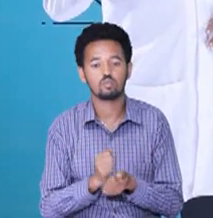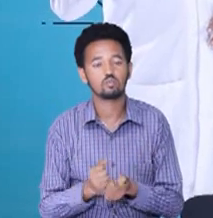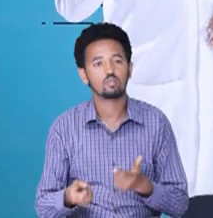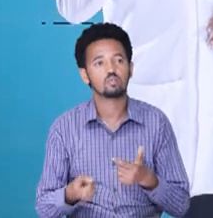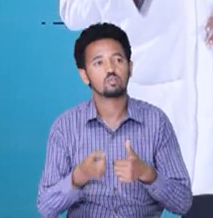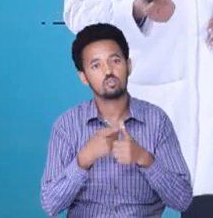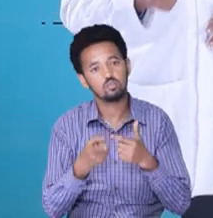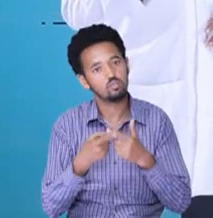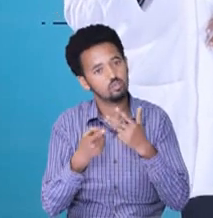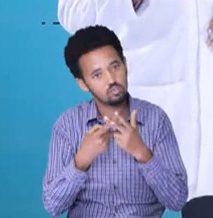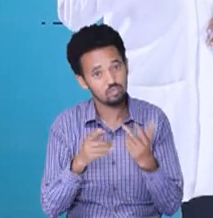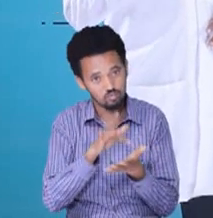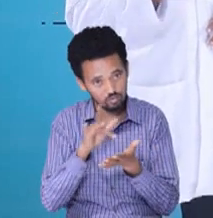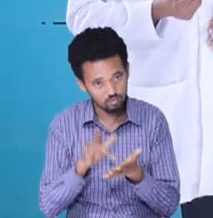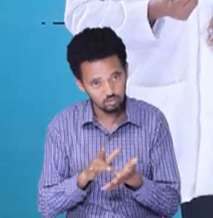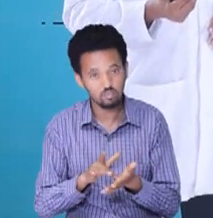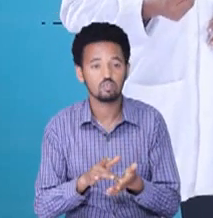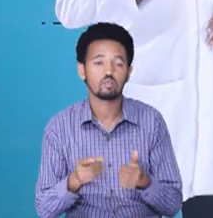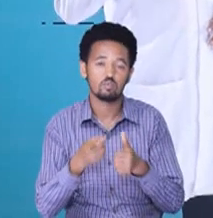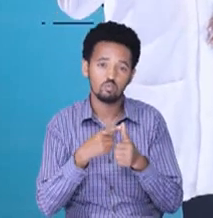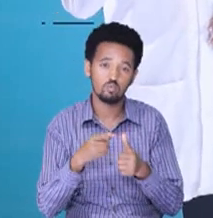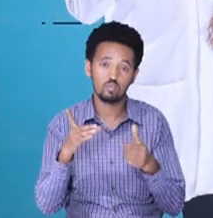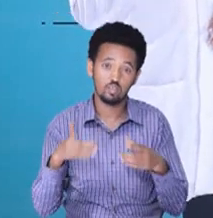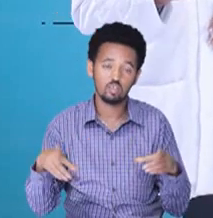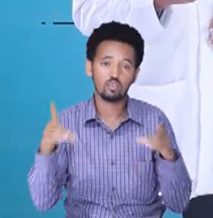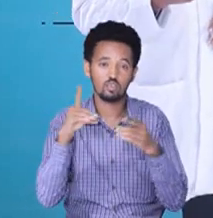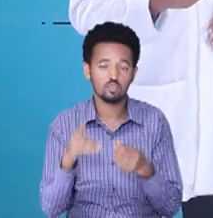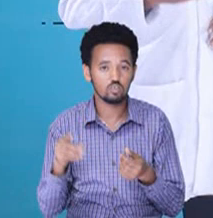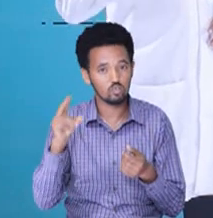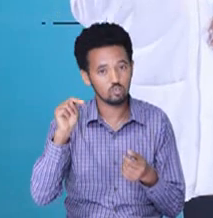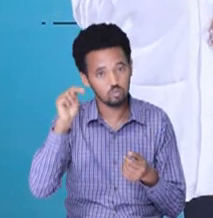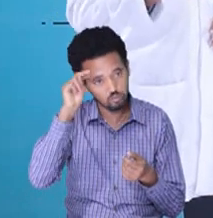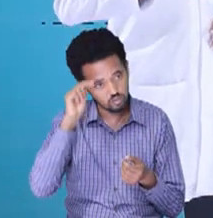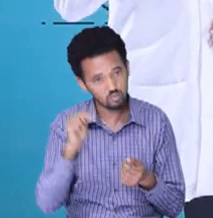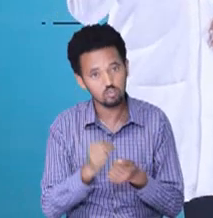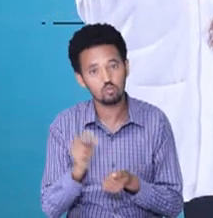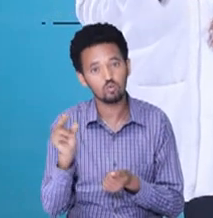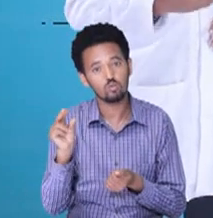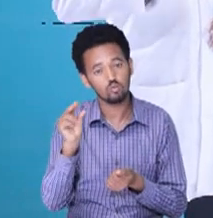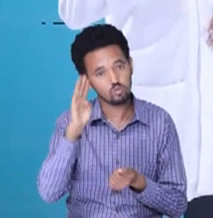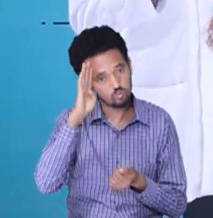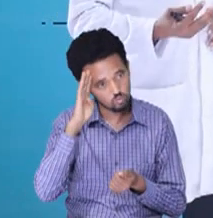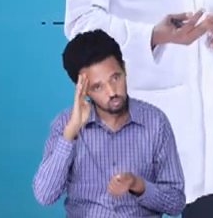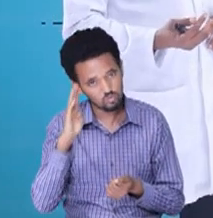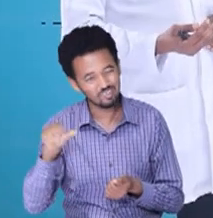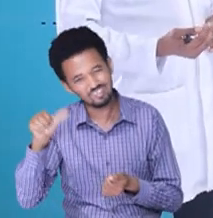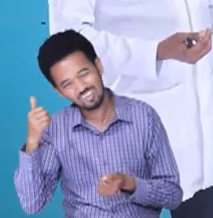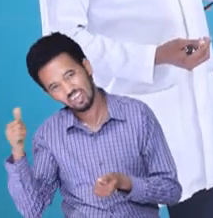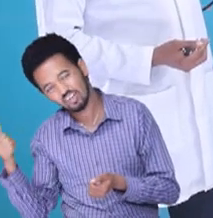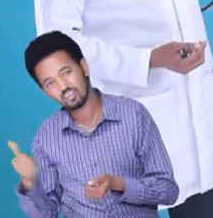state, and the third state. The first state, the clergy; second state, the nobility; the third, bourgeois, wage worker, and